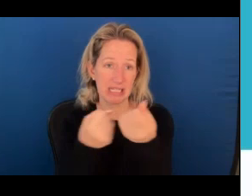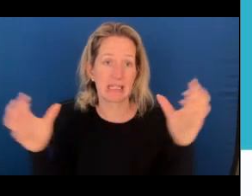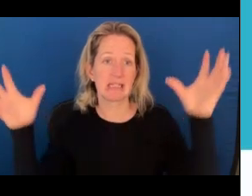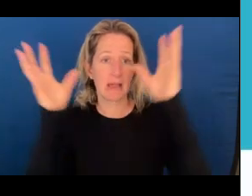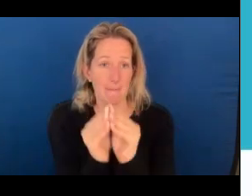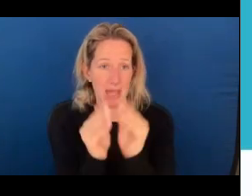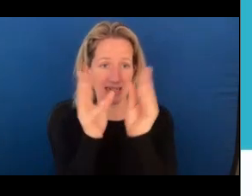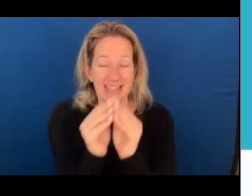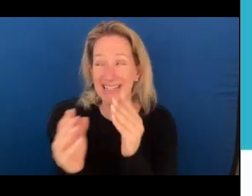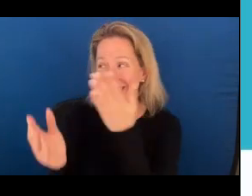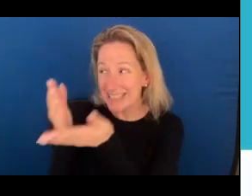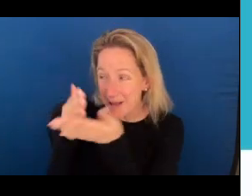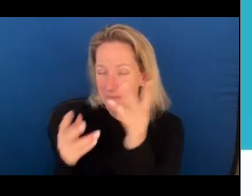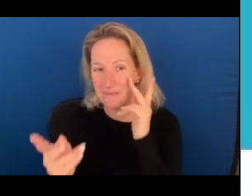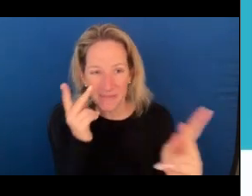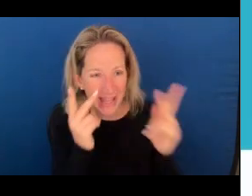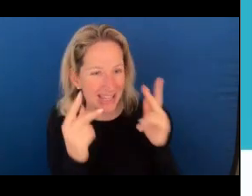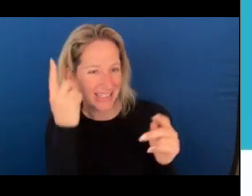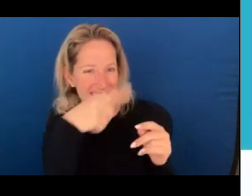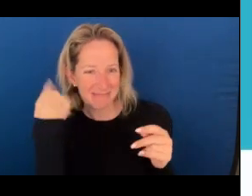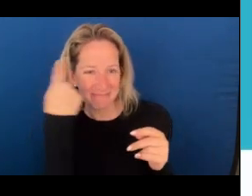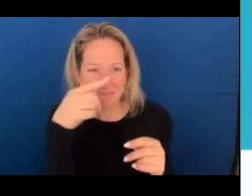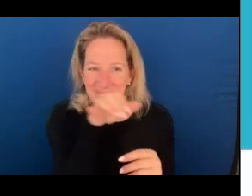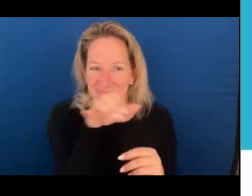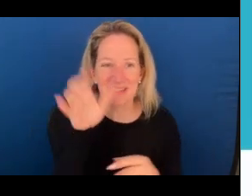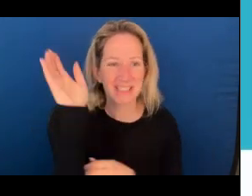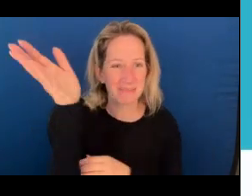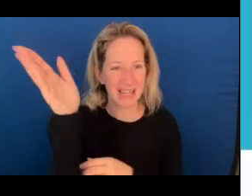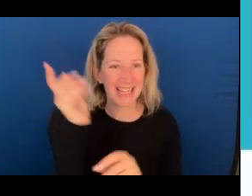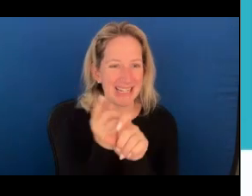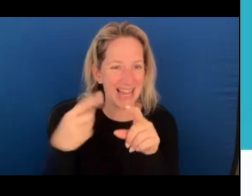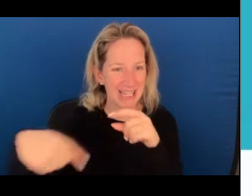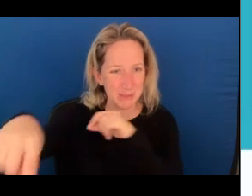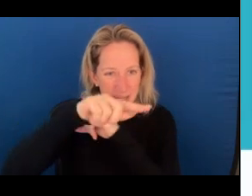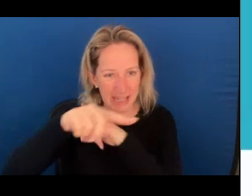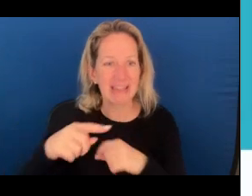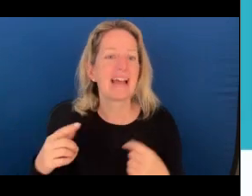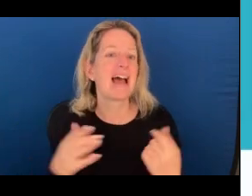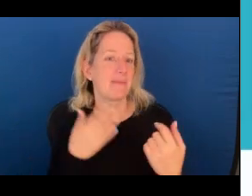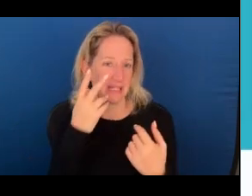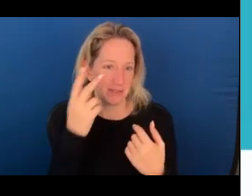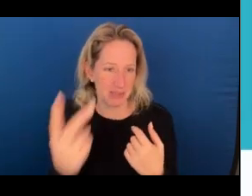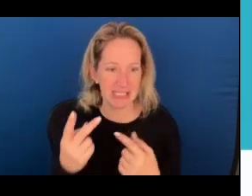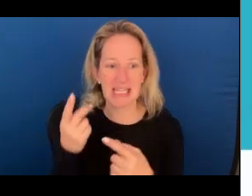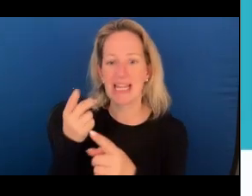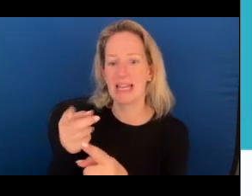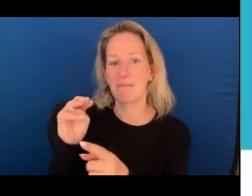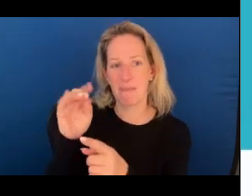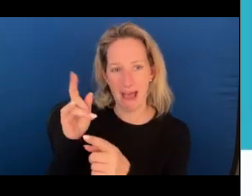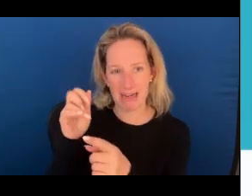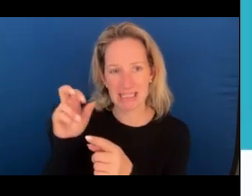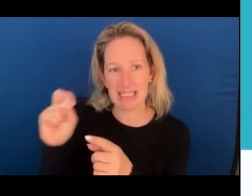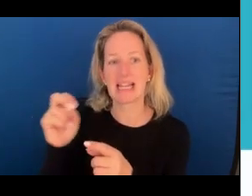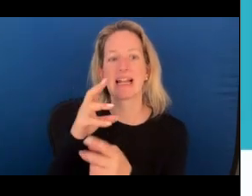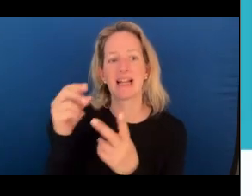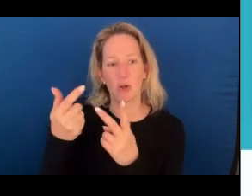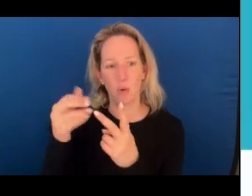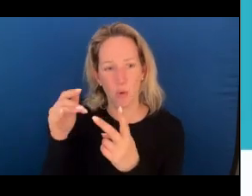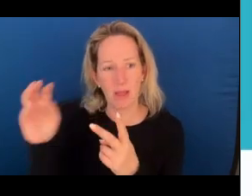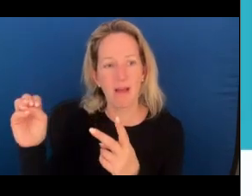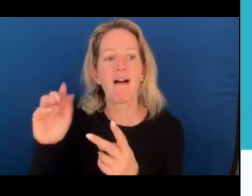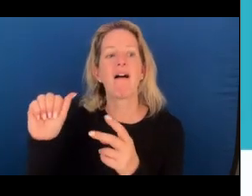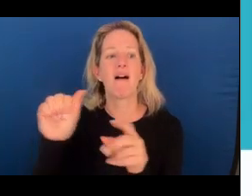some familiar faces will be speaking next week. So we're happy to see Dr. Gola and Dr. Madison providing some